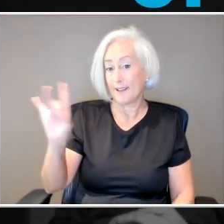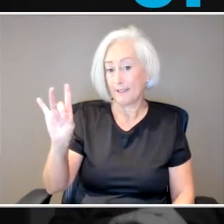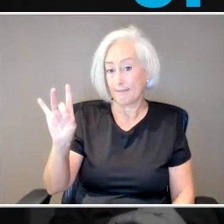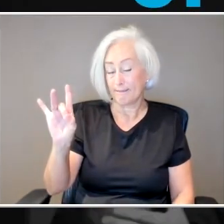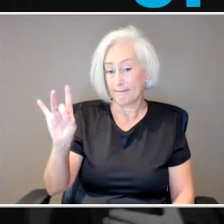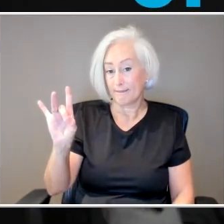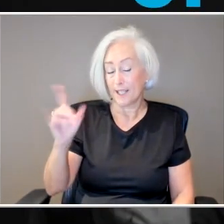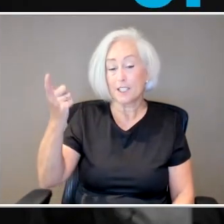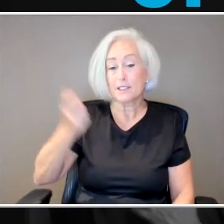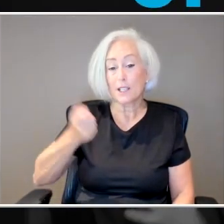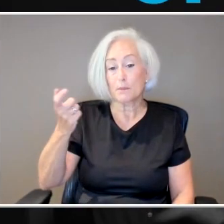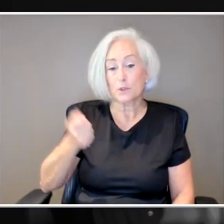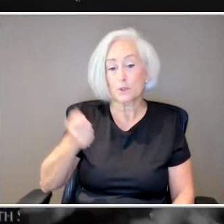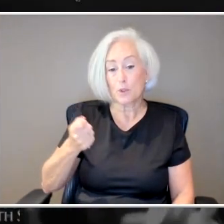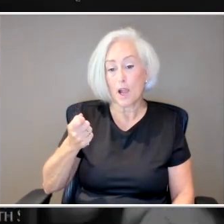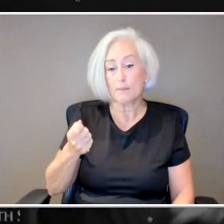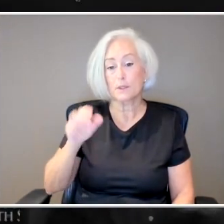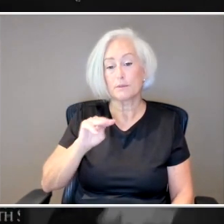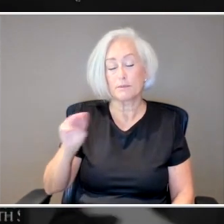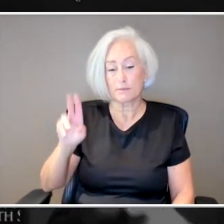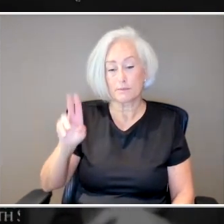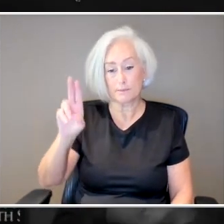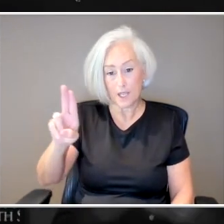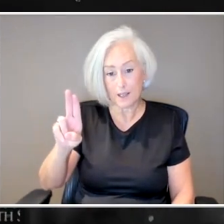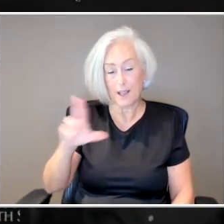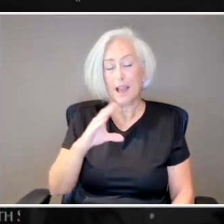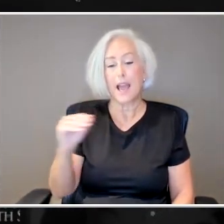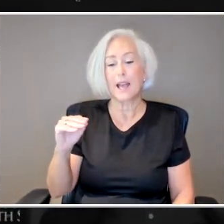Subscribe to our morning medical update and Open